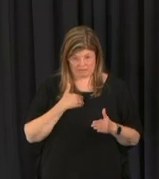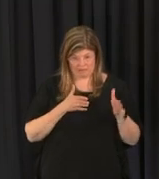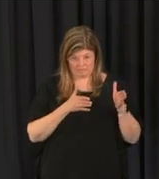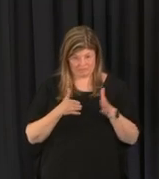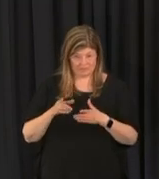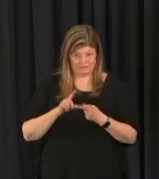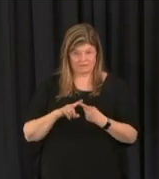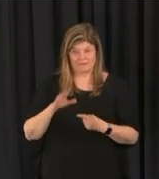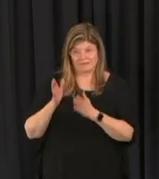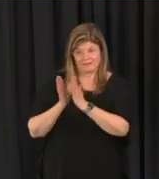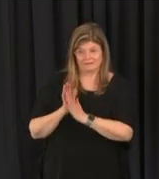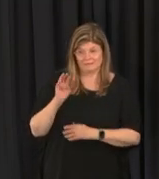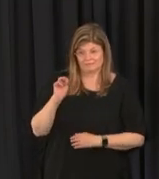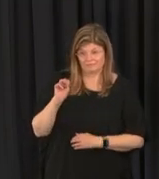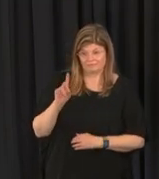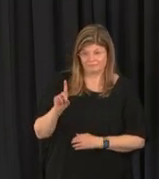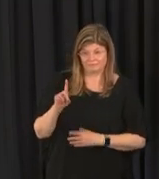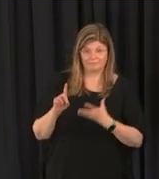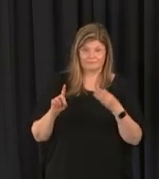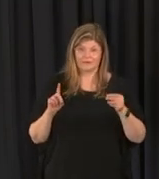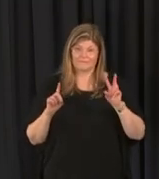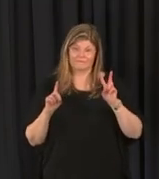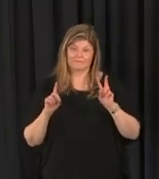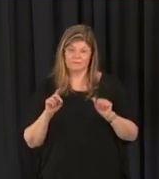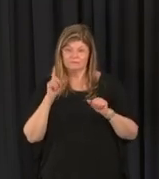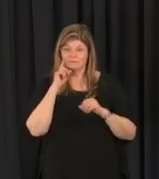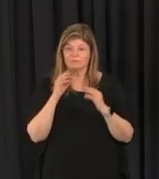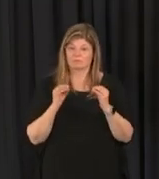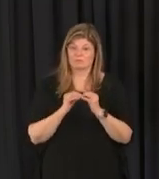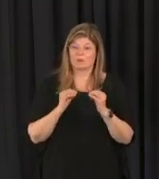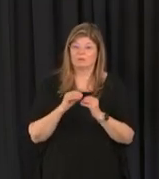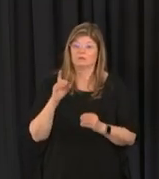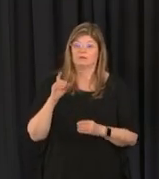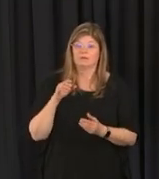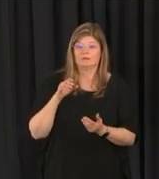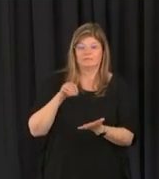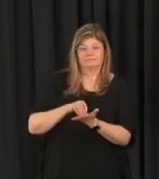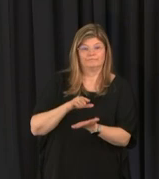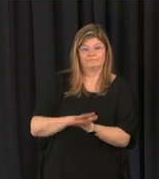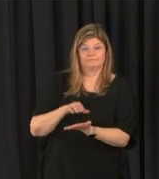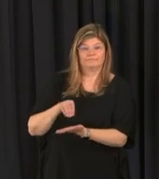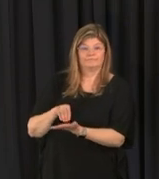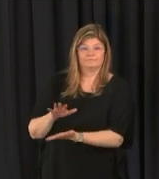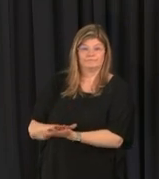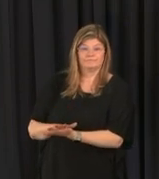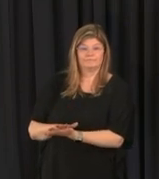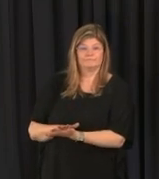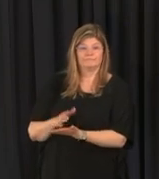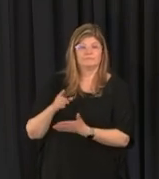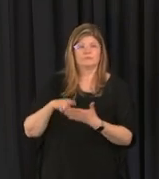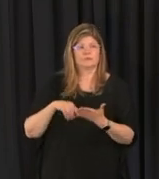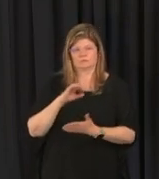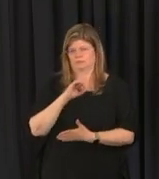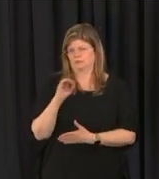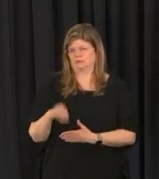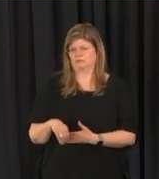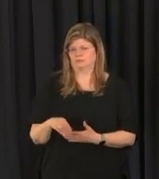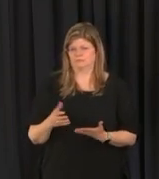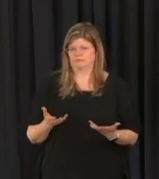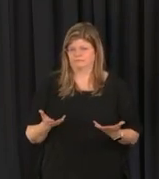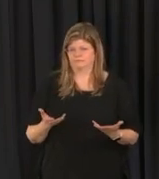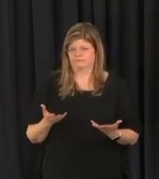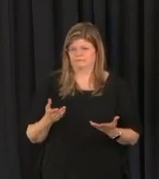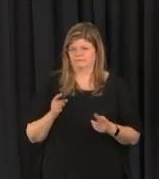ask Maryland and DC, or Maryland and Virginia for more doses? And what percentage of the doses now are being allocated,